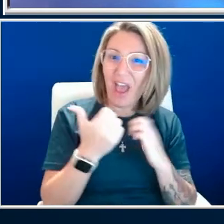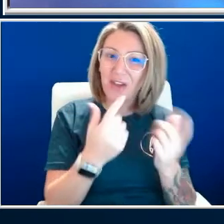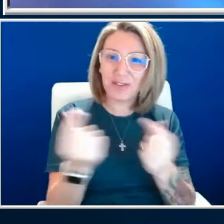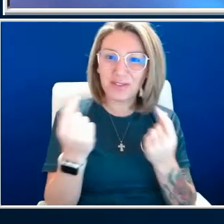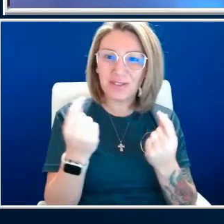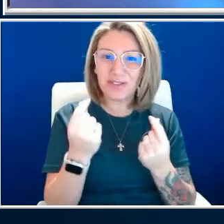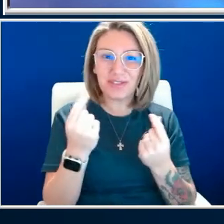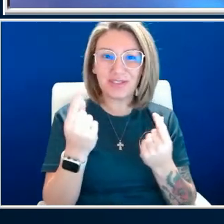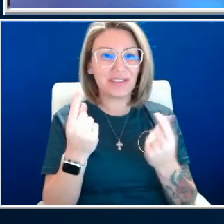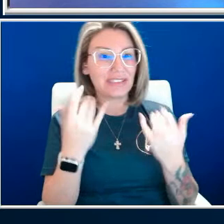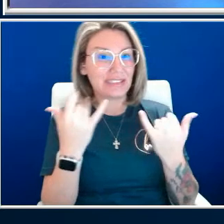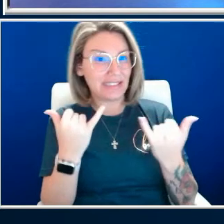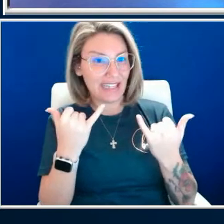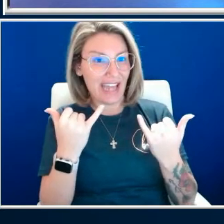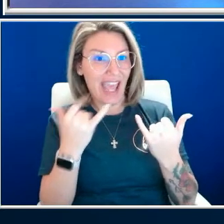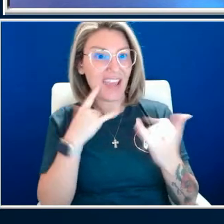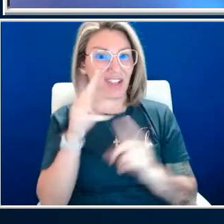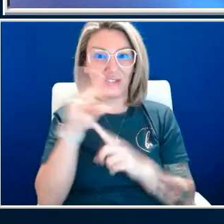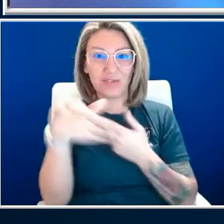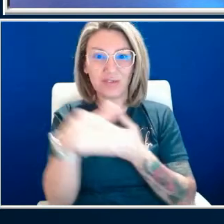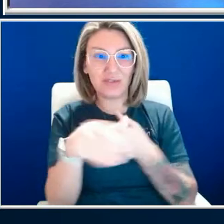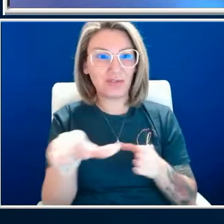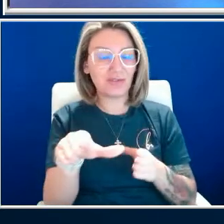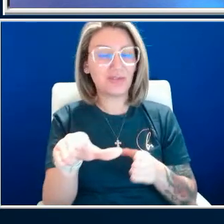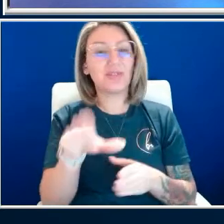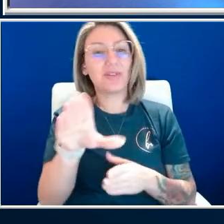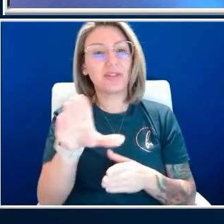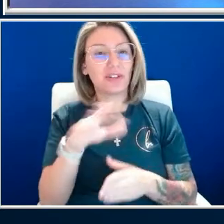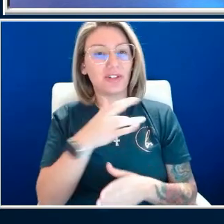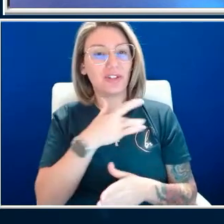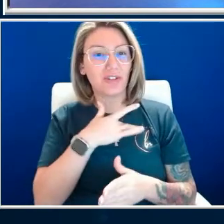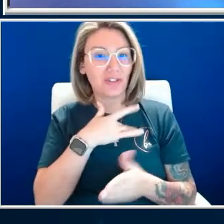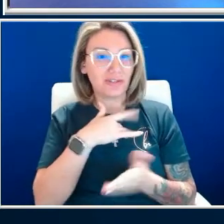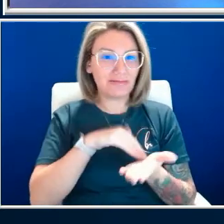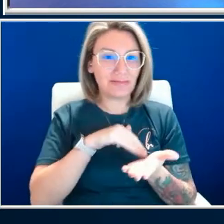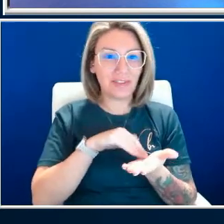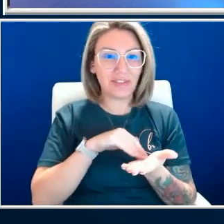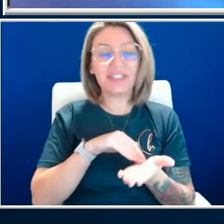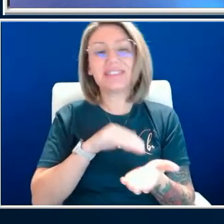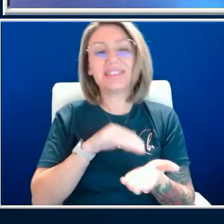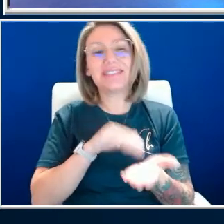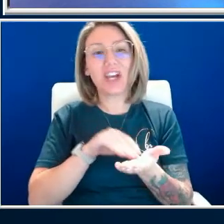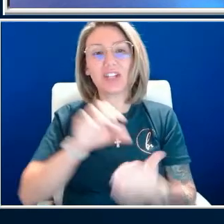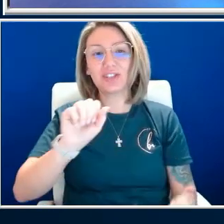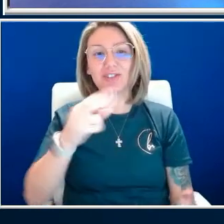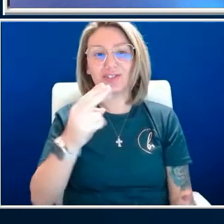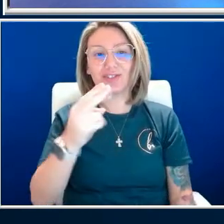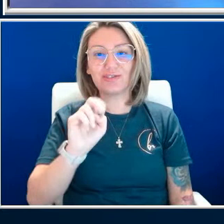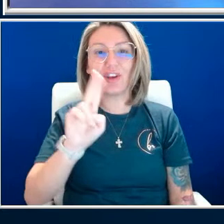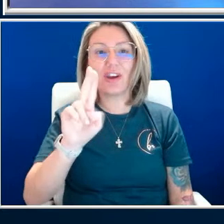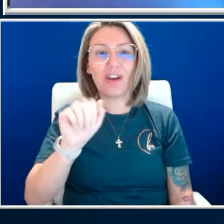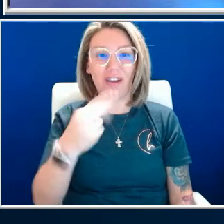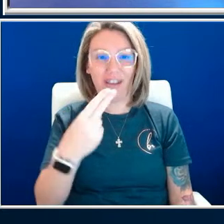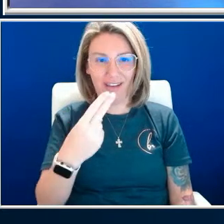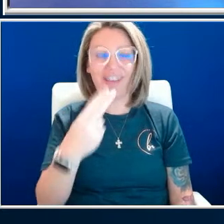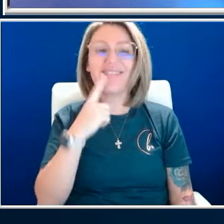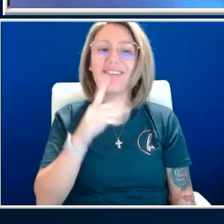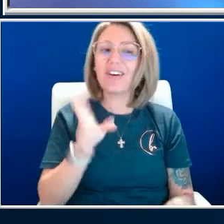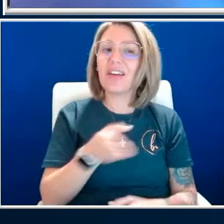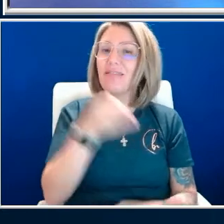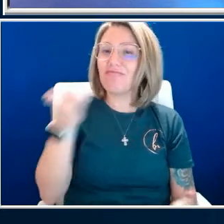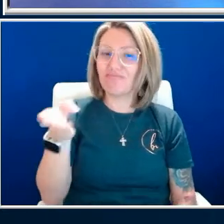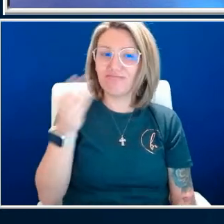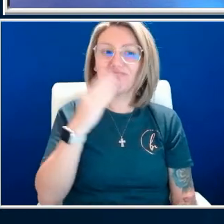is Jackie's cardiologist, Dr. Herrick Shaw. Hi, how are you? Hi, thanks for having me. Good to see you. Alongside him is Dr.